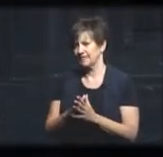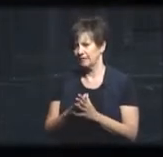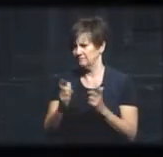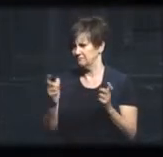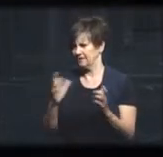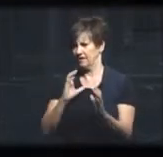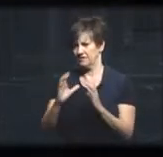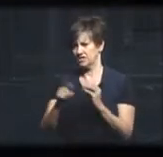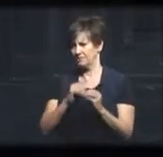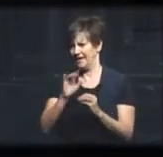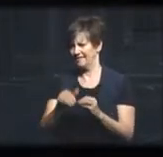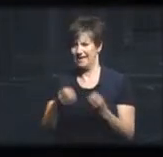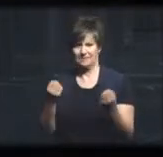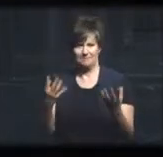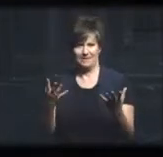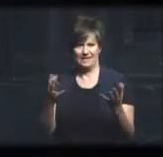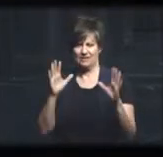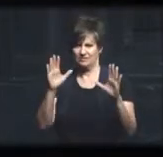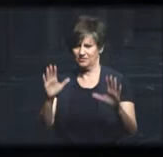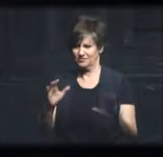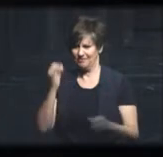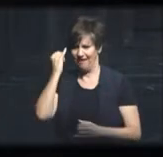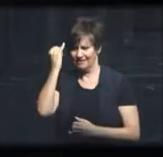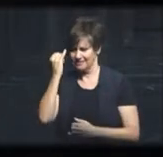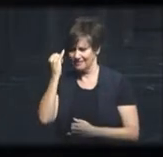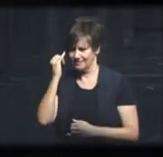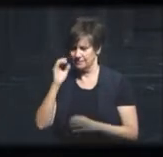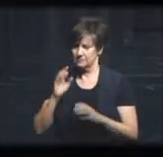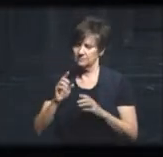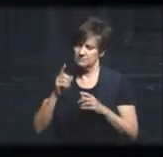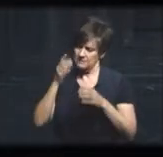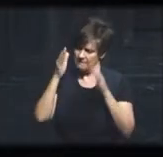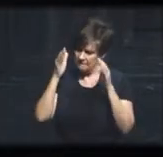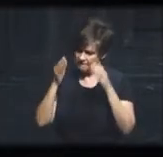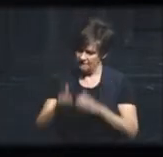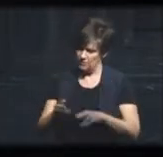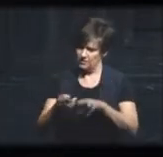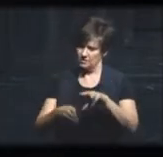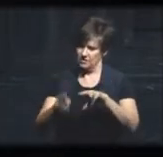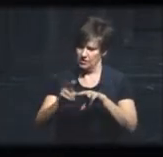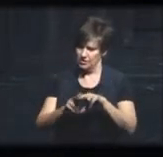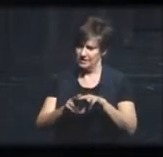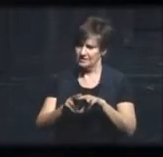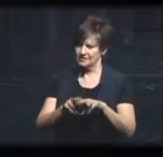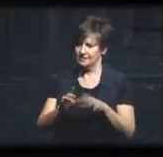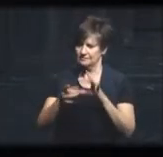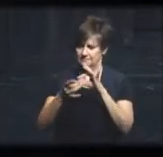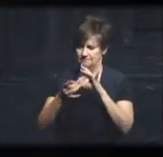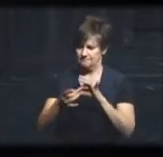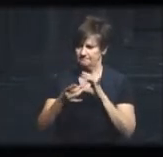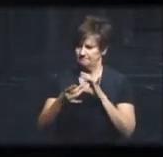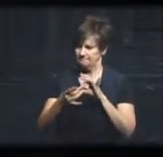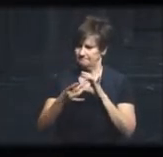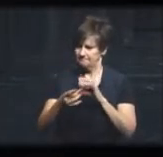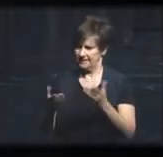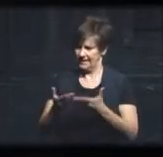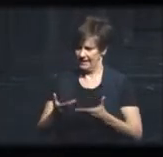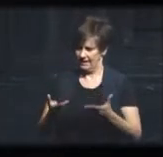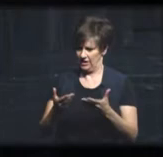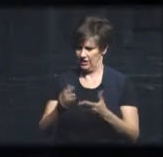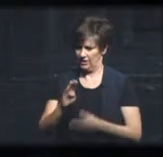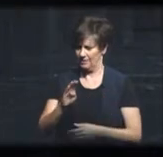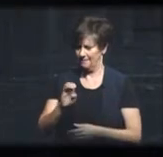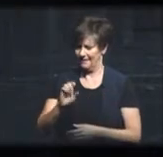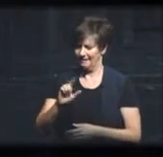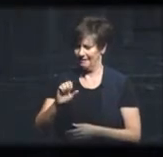conversation and so many great ideas with a focus on increasing a sense of belonging among our students, that we think